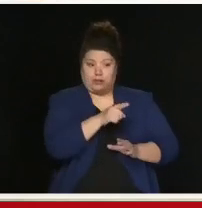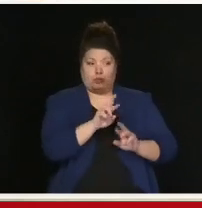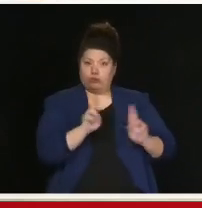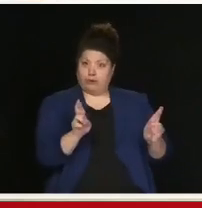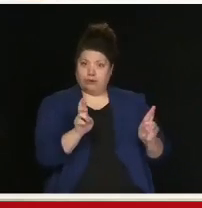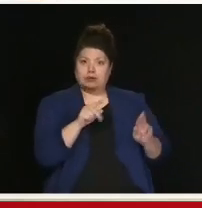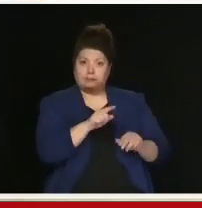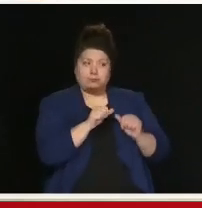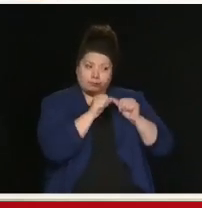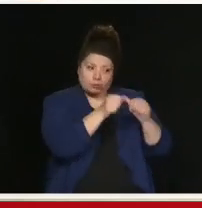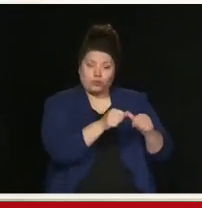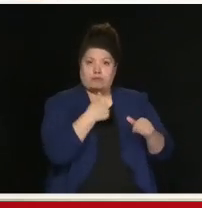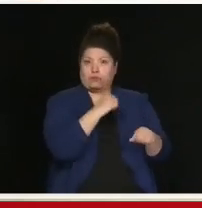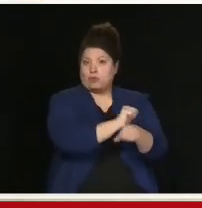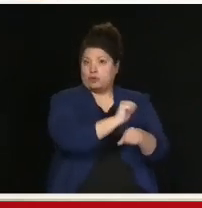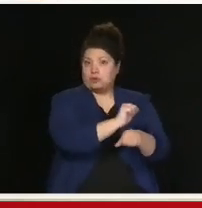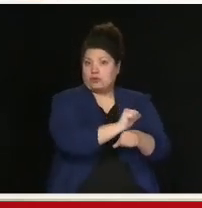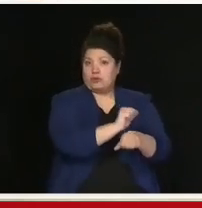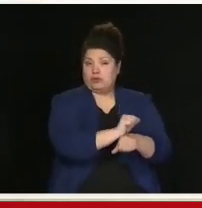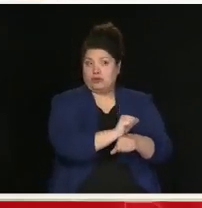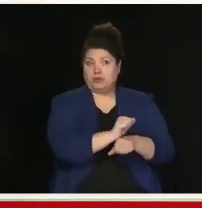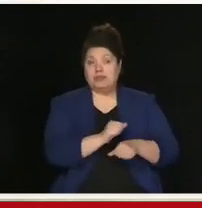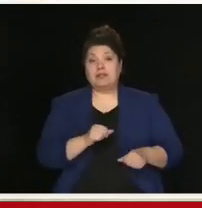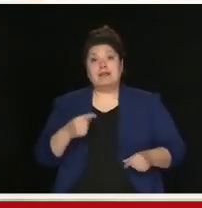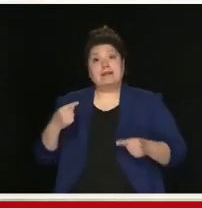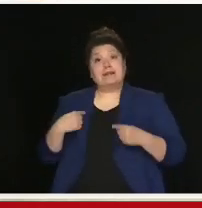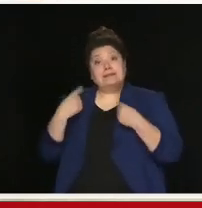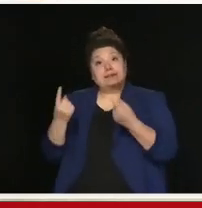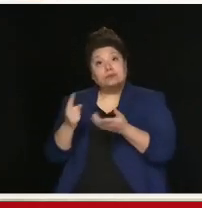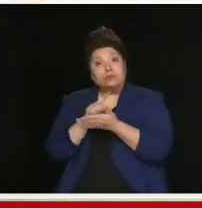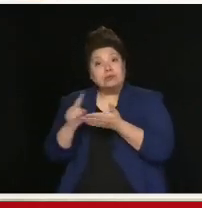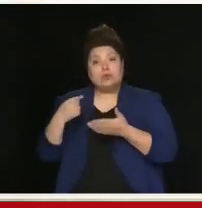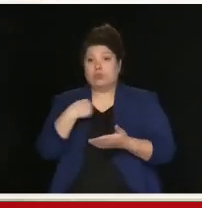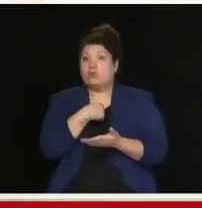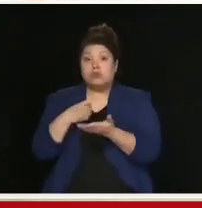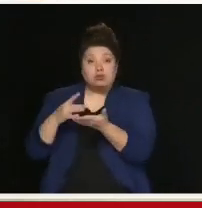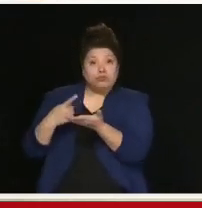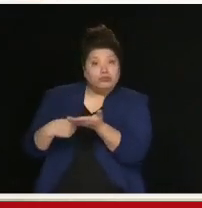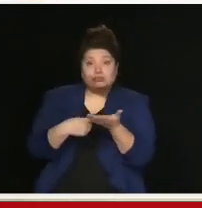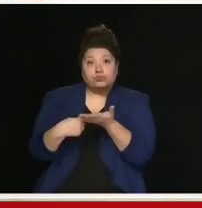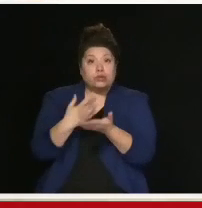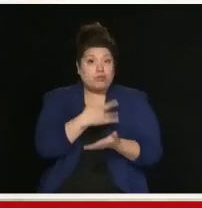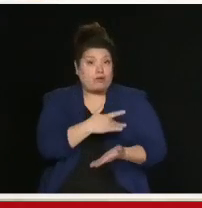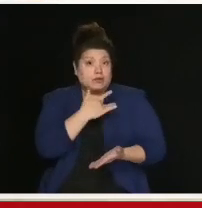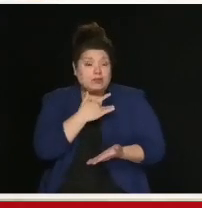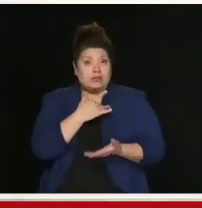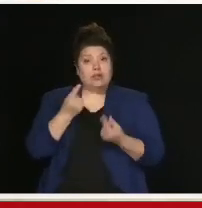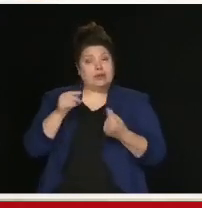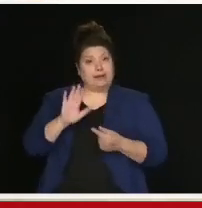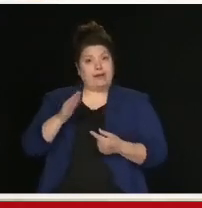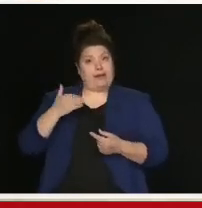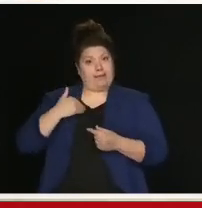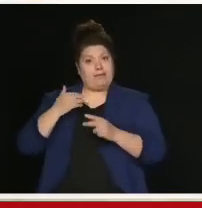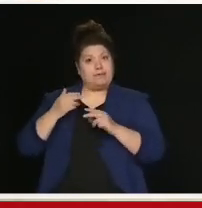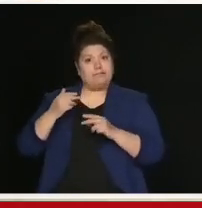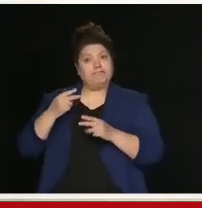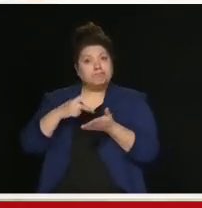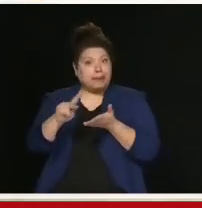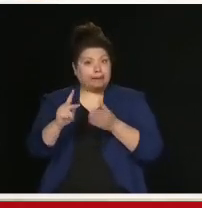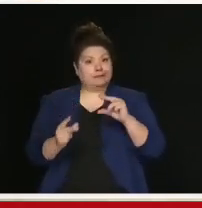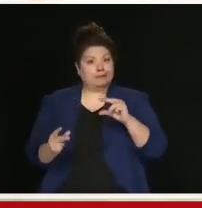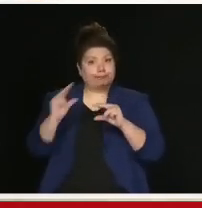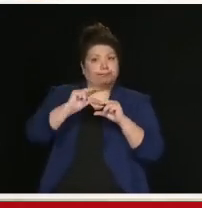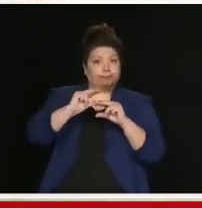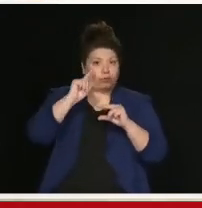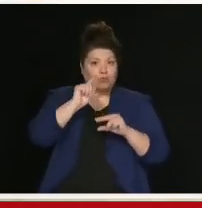job. We have been working over the past week with provinces on topping up the pay for essential